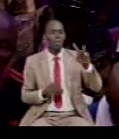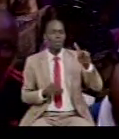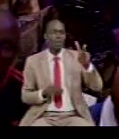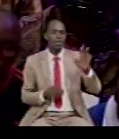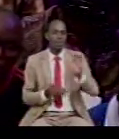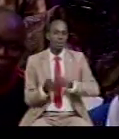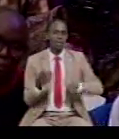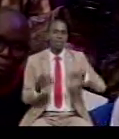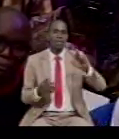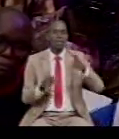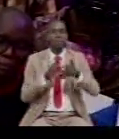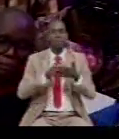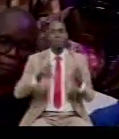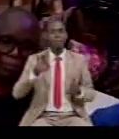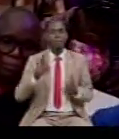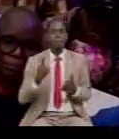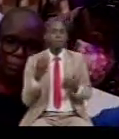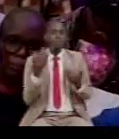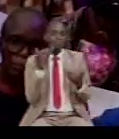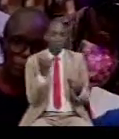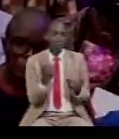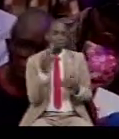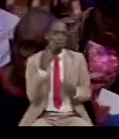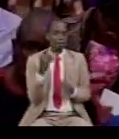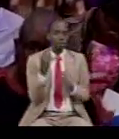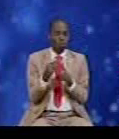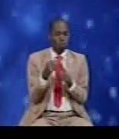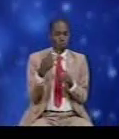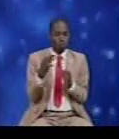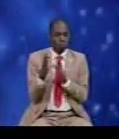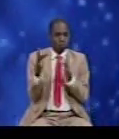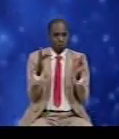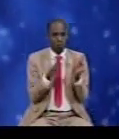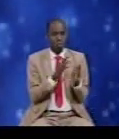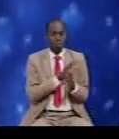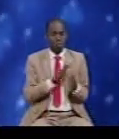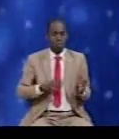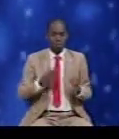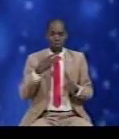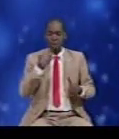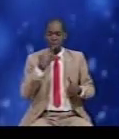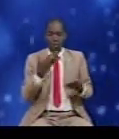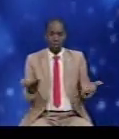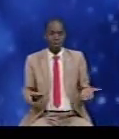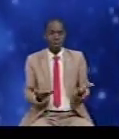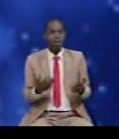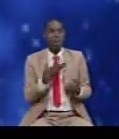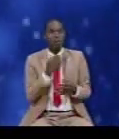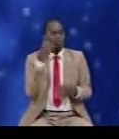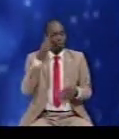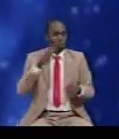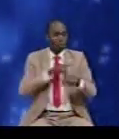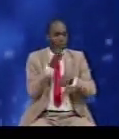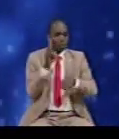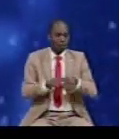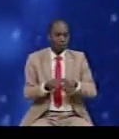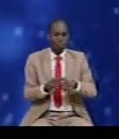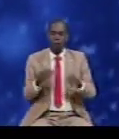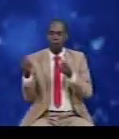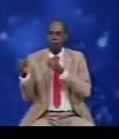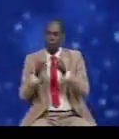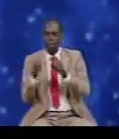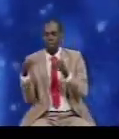verse 8, here are the words of Jesus Christ himself. For nation shall rise against nation, and